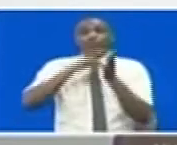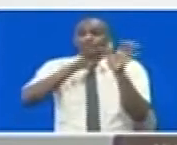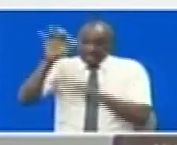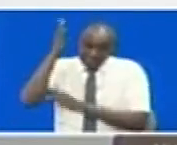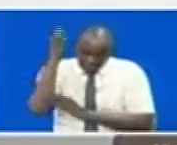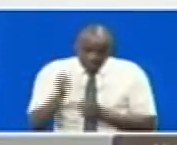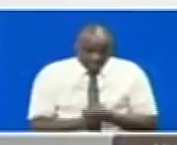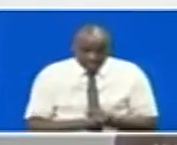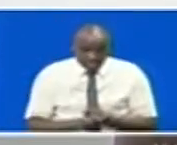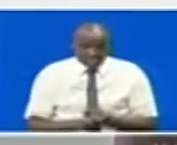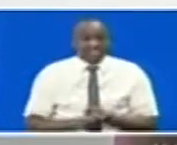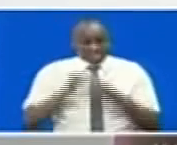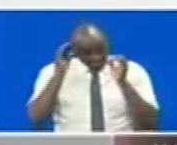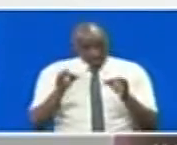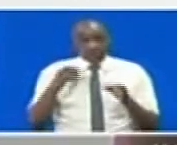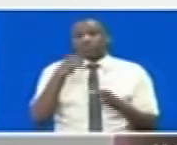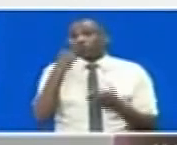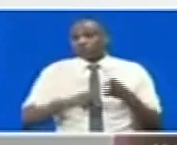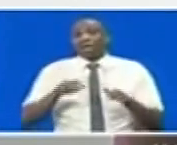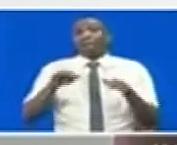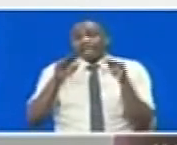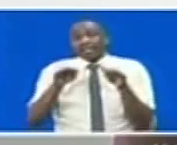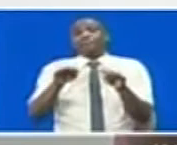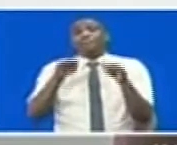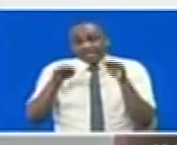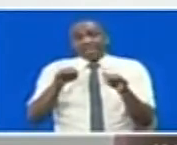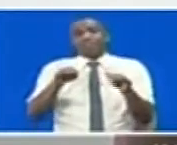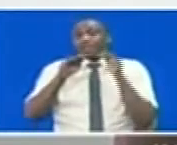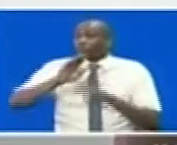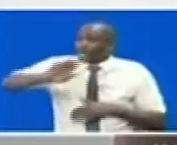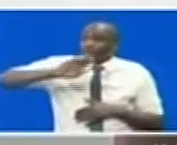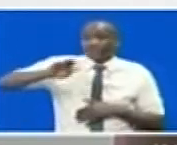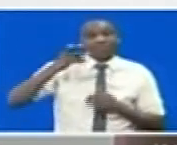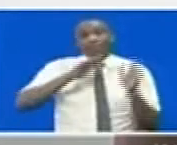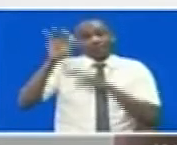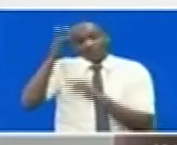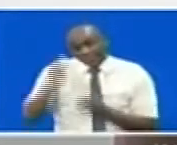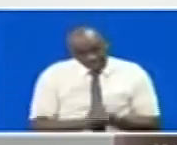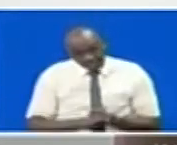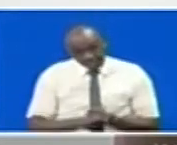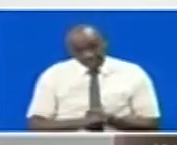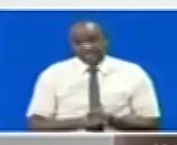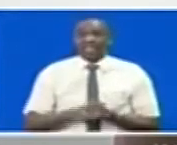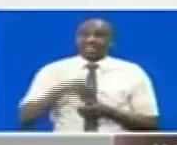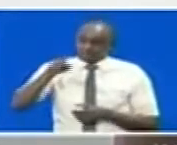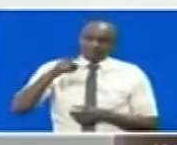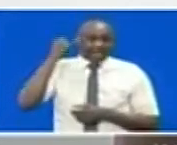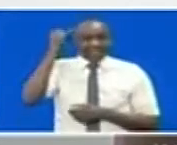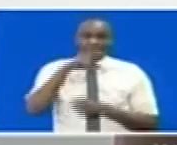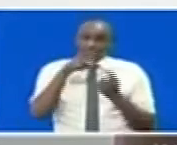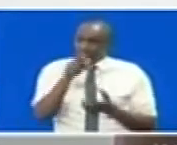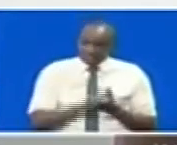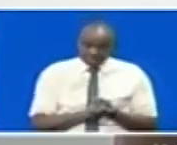Parliament. It is pending in Parliament. But I don't like the whole idea